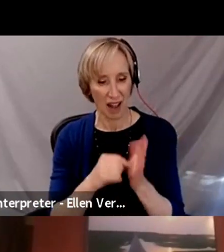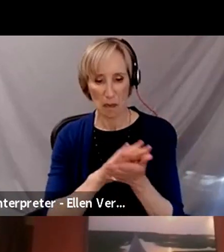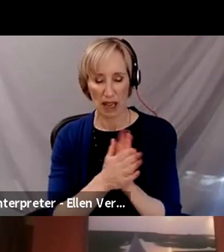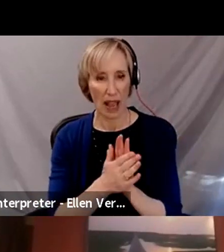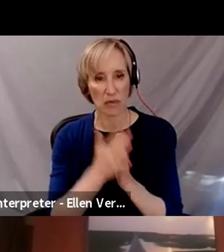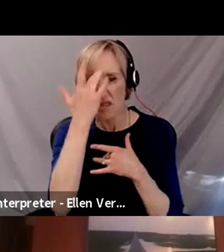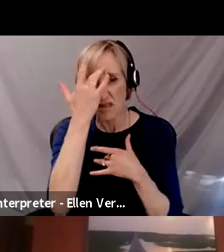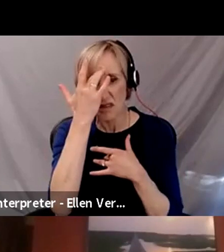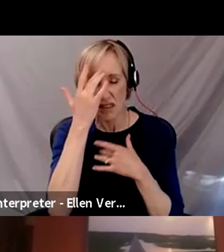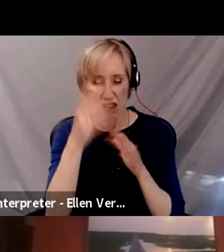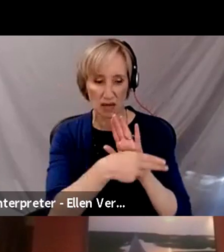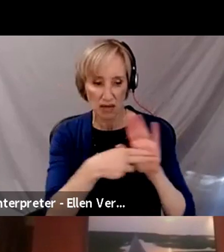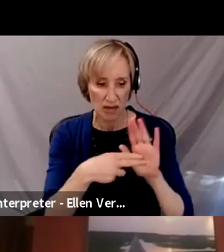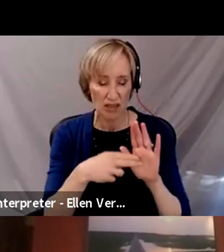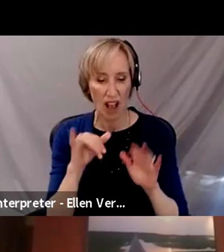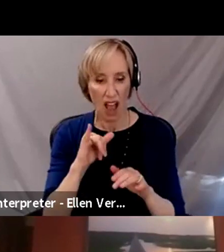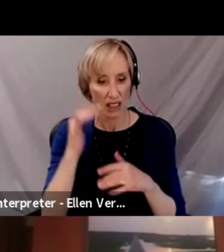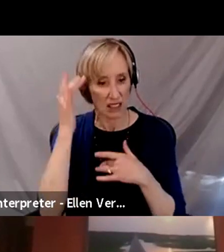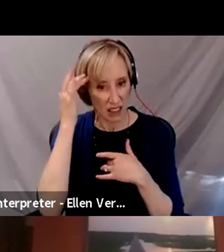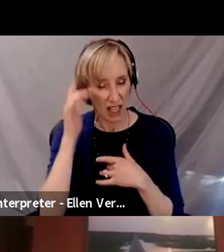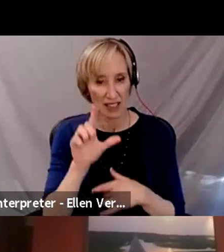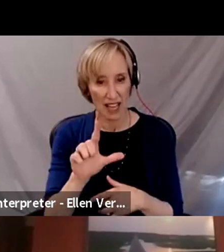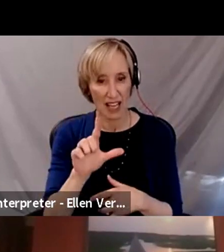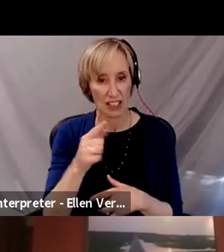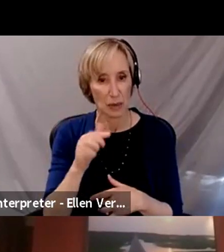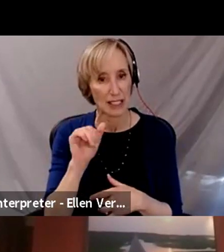as LGBTQ plus people. Yeah.